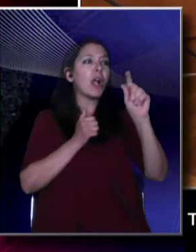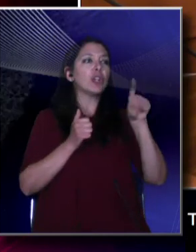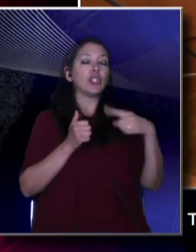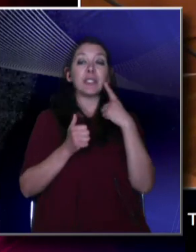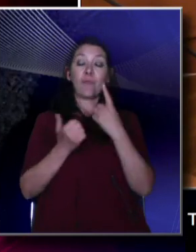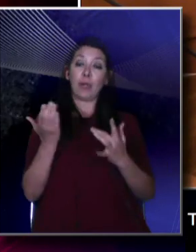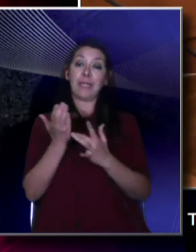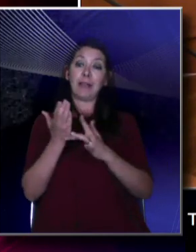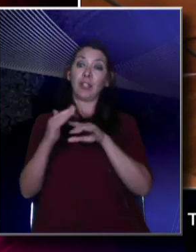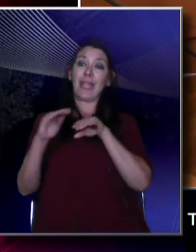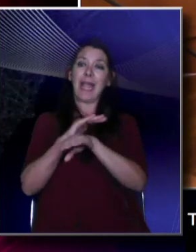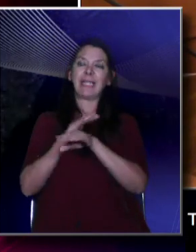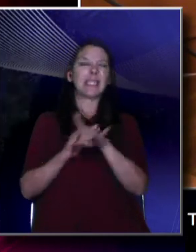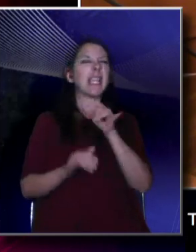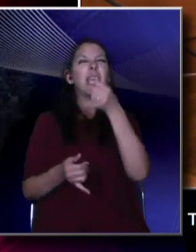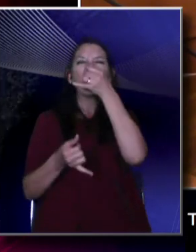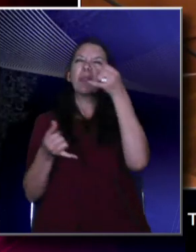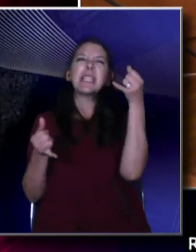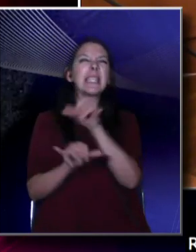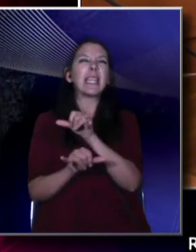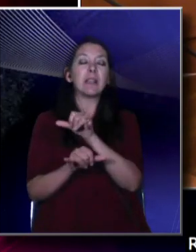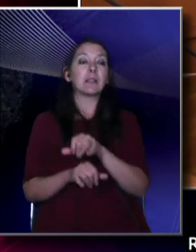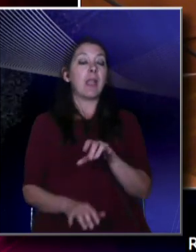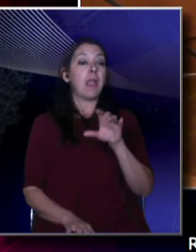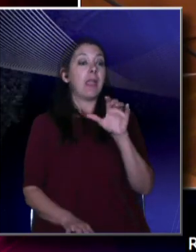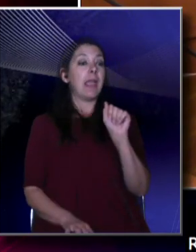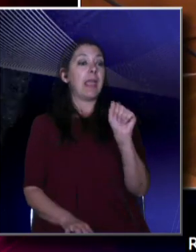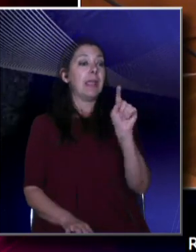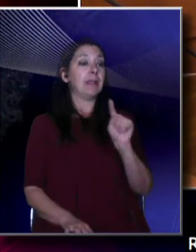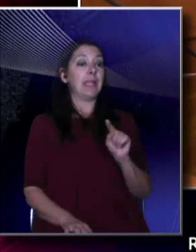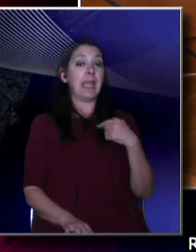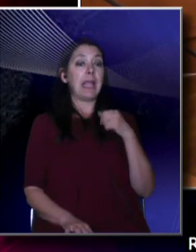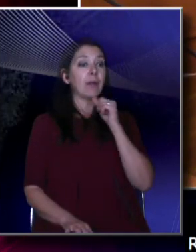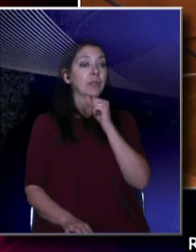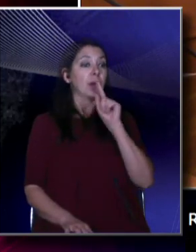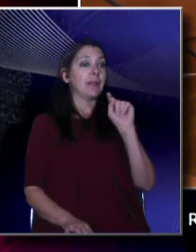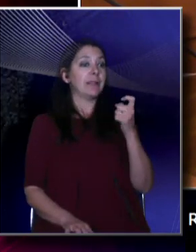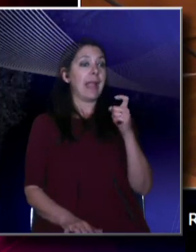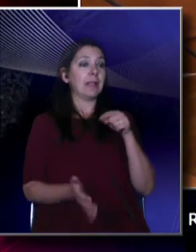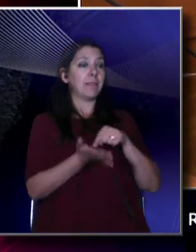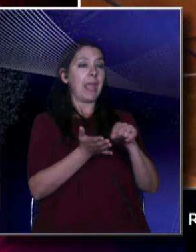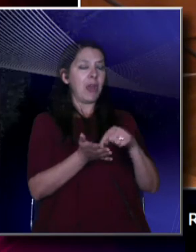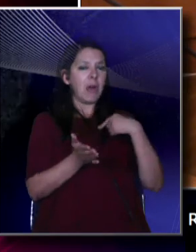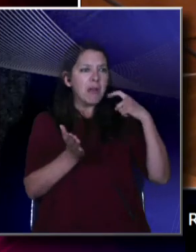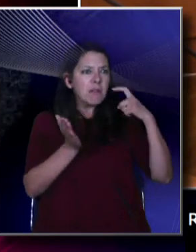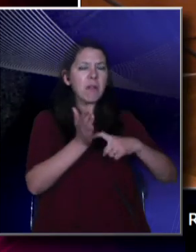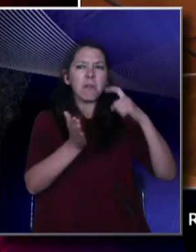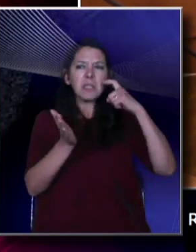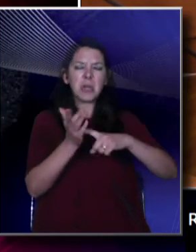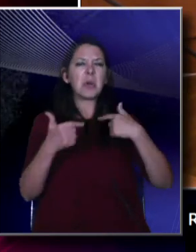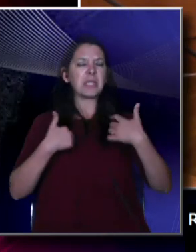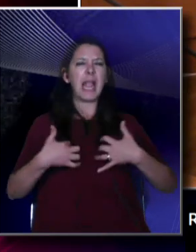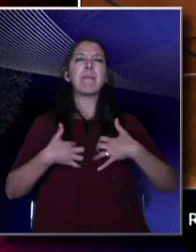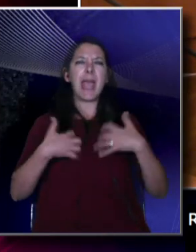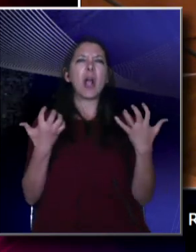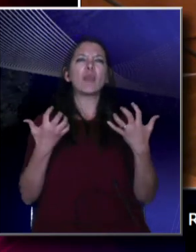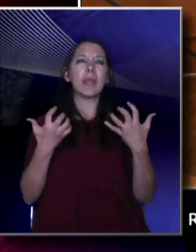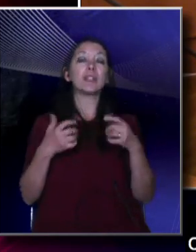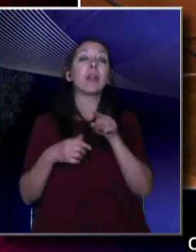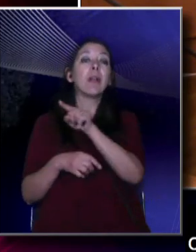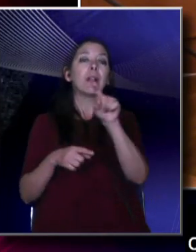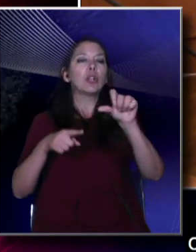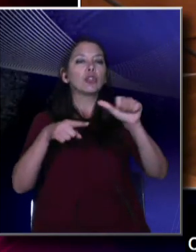needs is absolutely ridiculous. And as an AZ taxpayer, I've taken notice and I'm outraged. Please train your